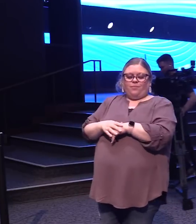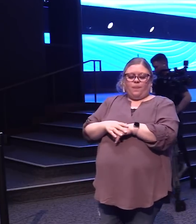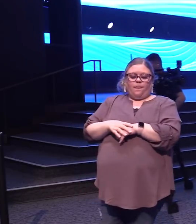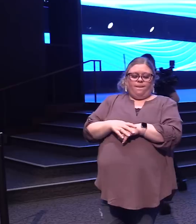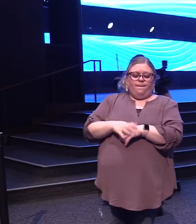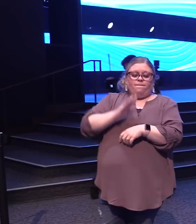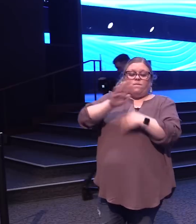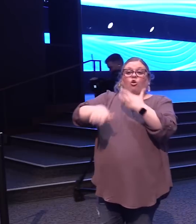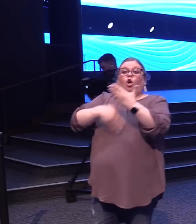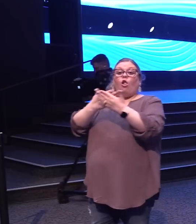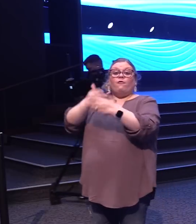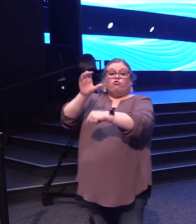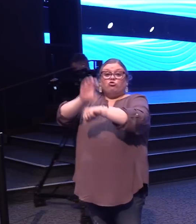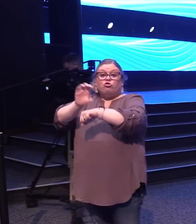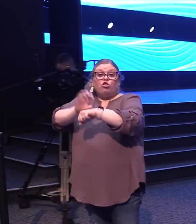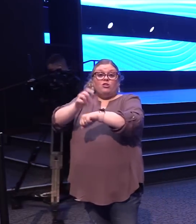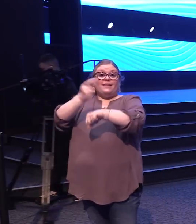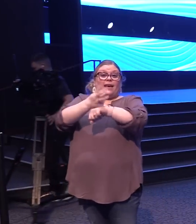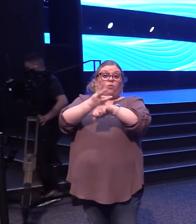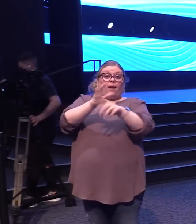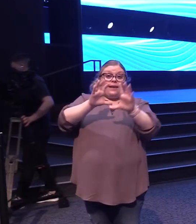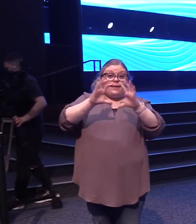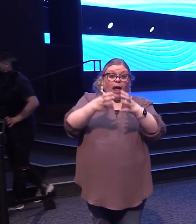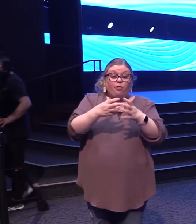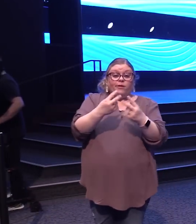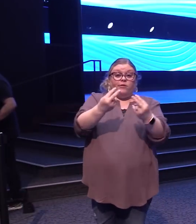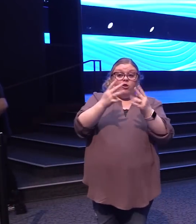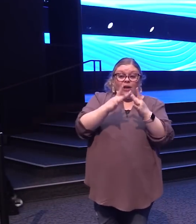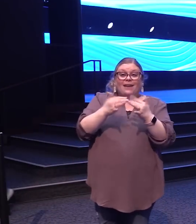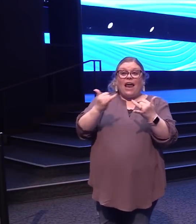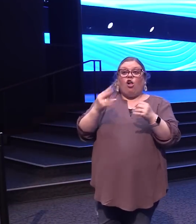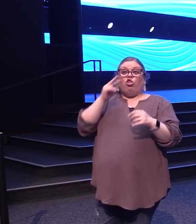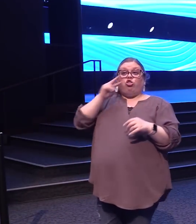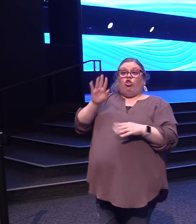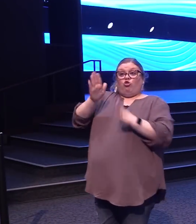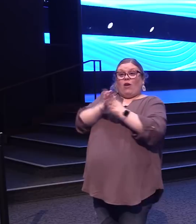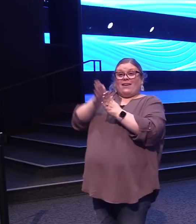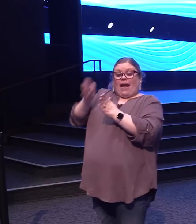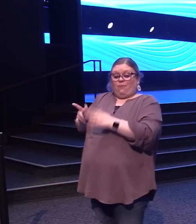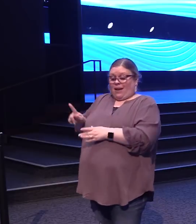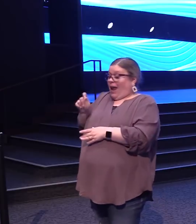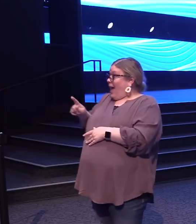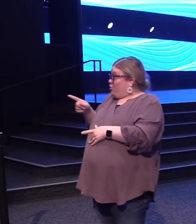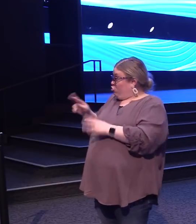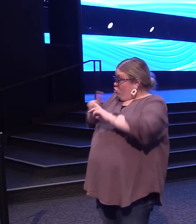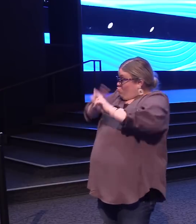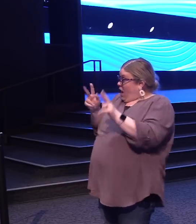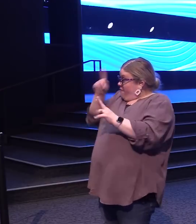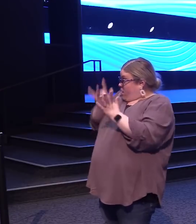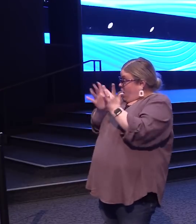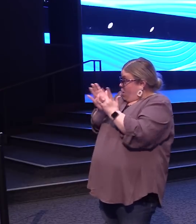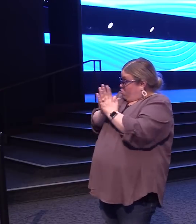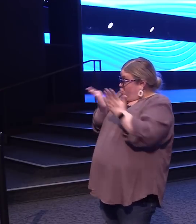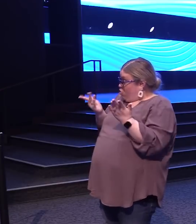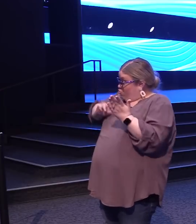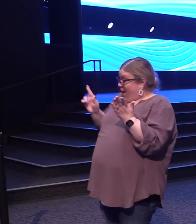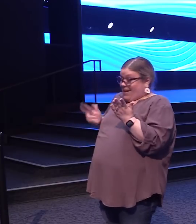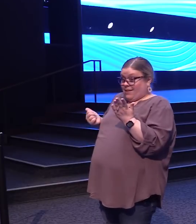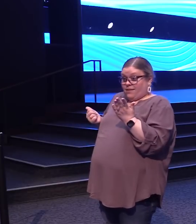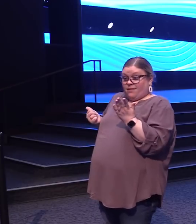church and the campuses and the gatherings, would you turn to your neighbor and just ask them, are you ready for the word of God?